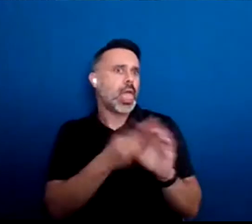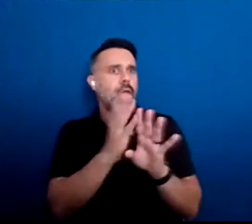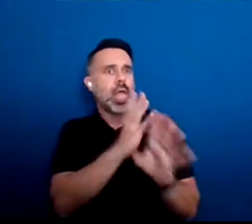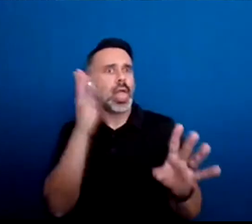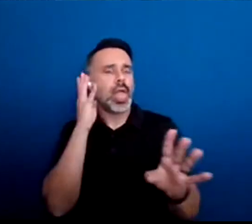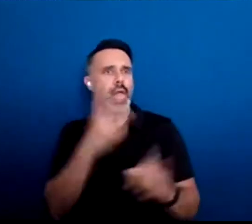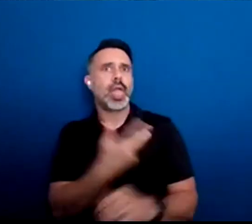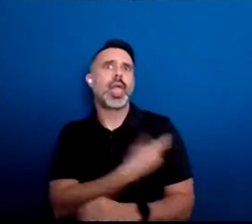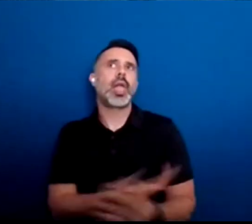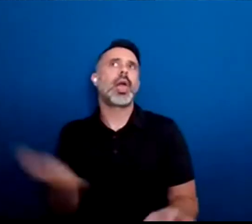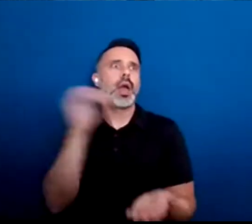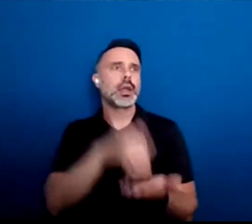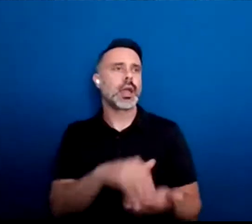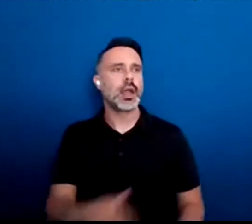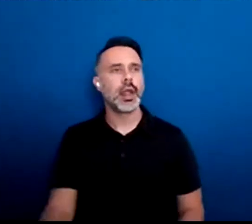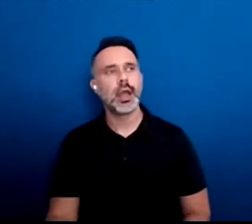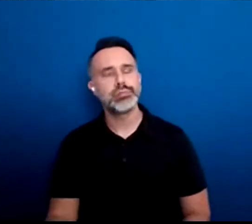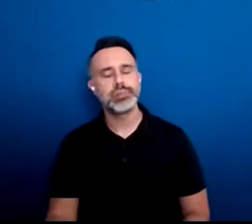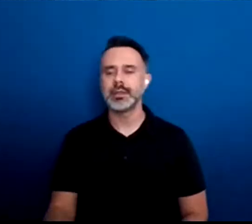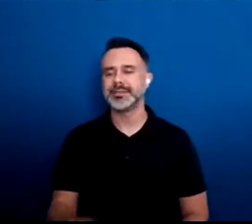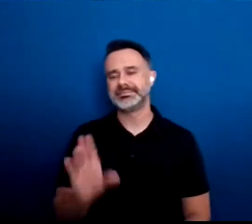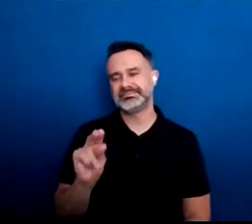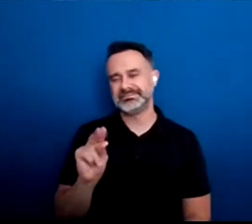again. I can't picture that.